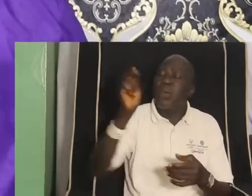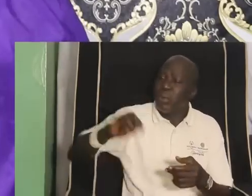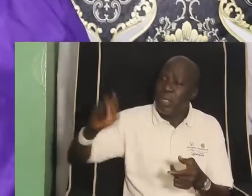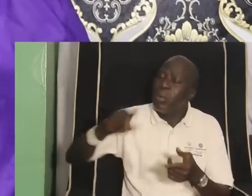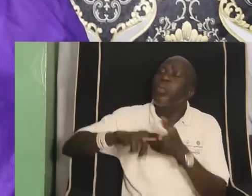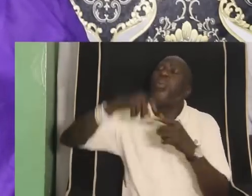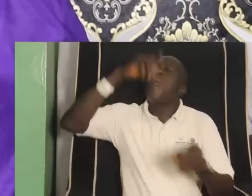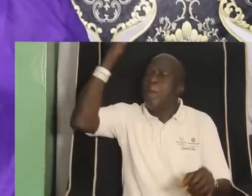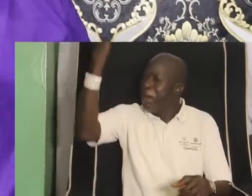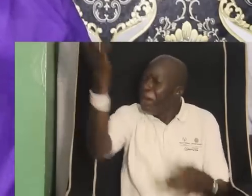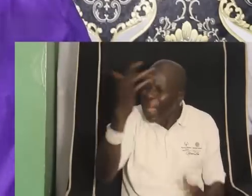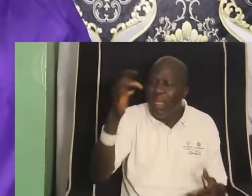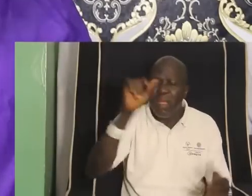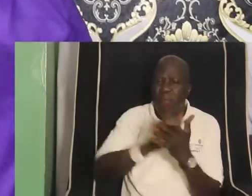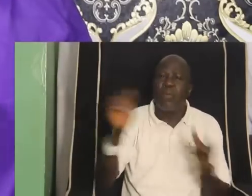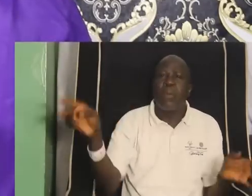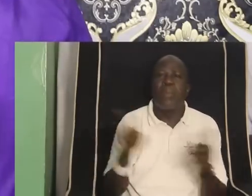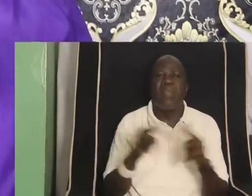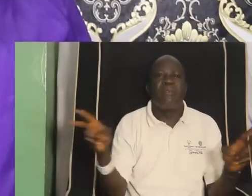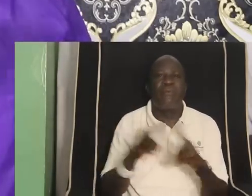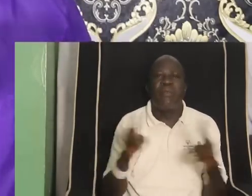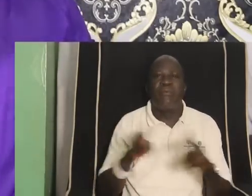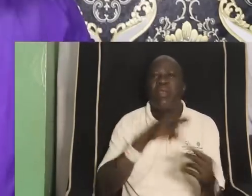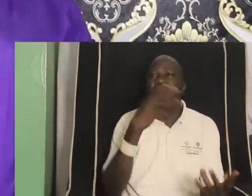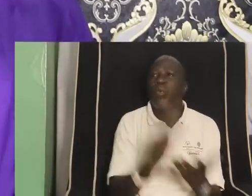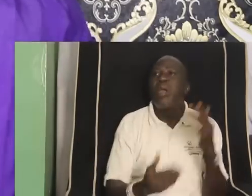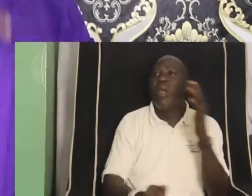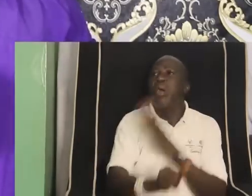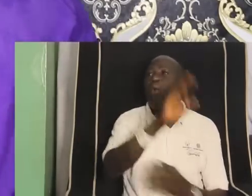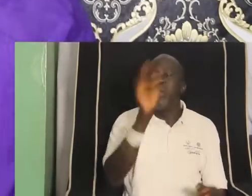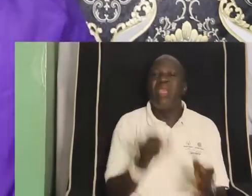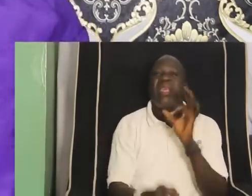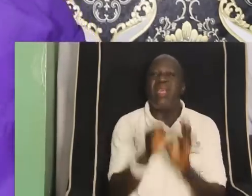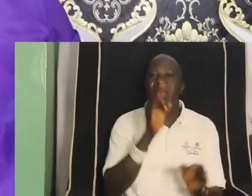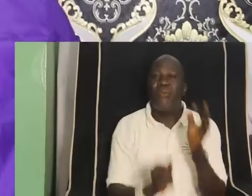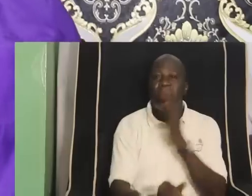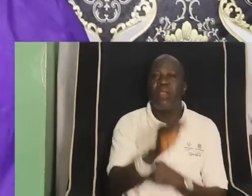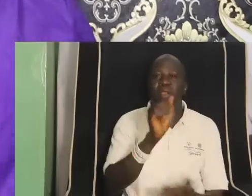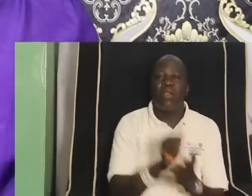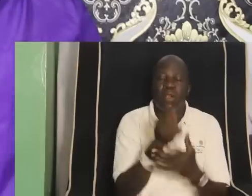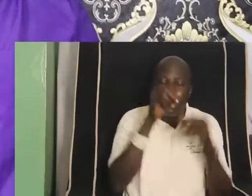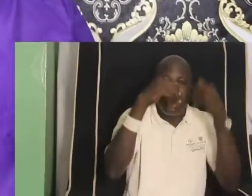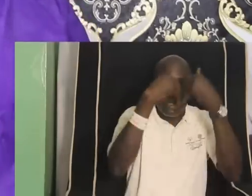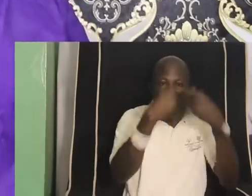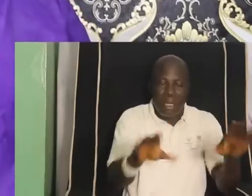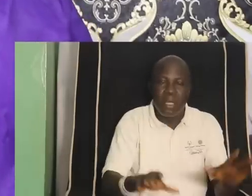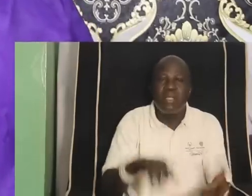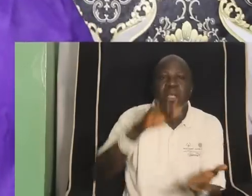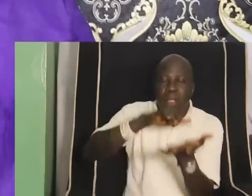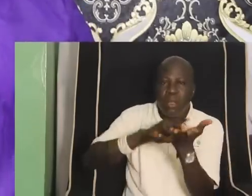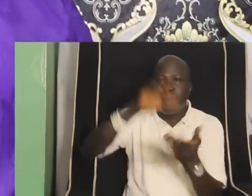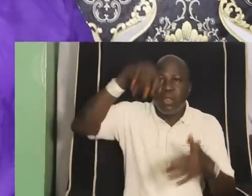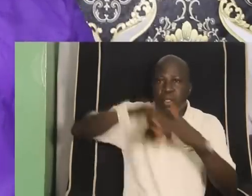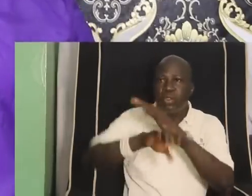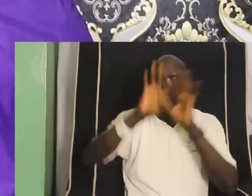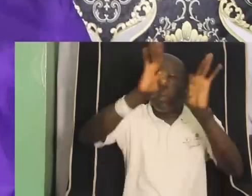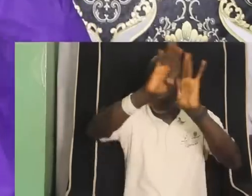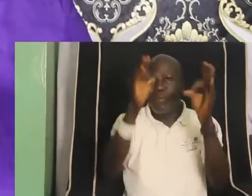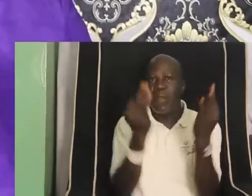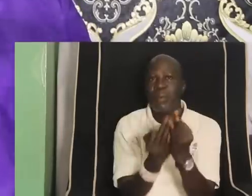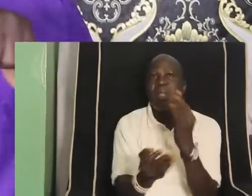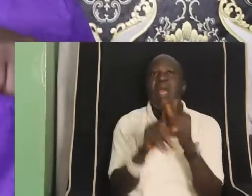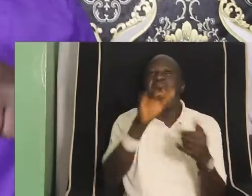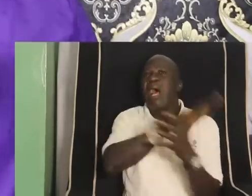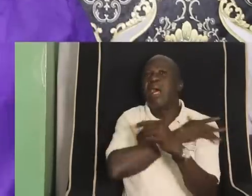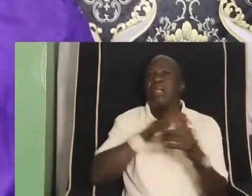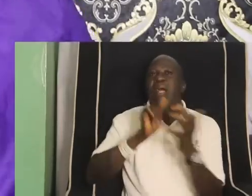daada. Why we must pray this prayer very well. Nigba t'Olorun ba yo da omo ologun kan ti idile kan. When God releases a glorious shine in the family. Ti iwo omo ologun